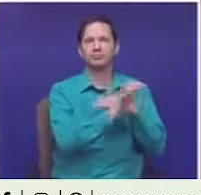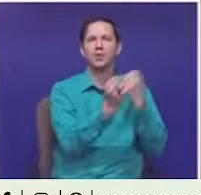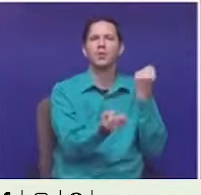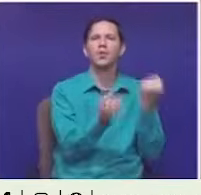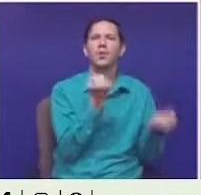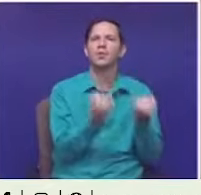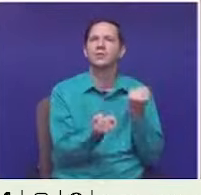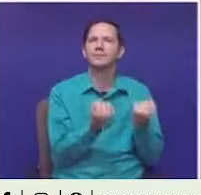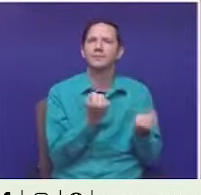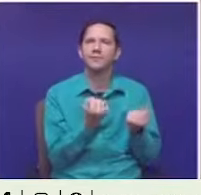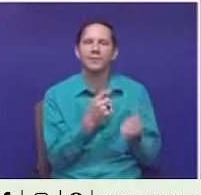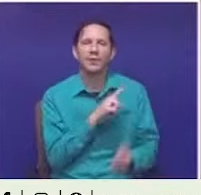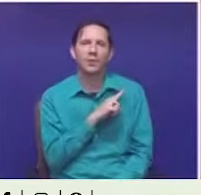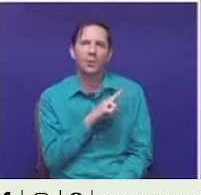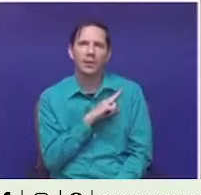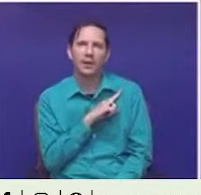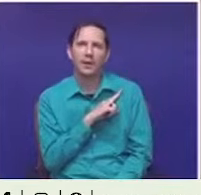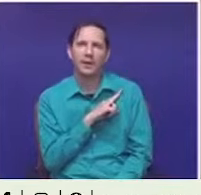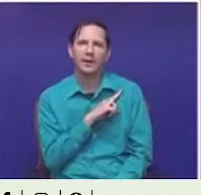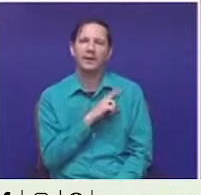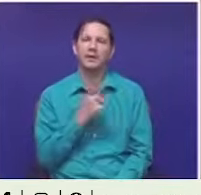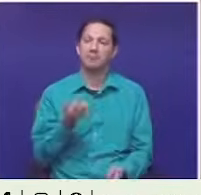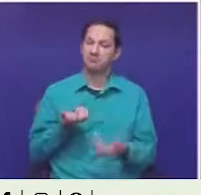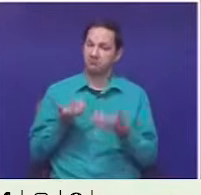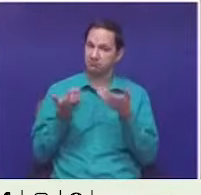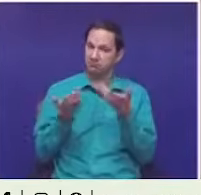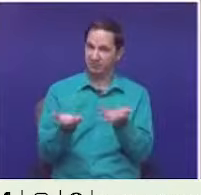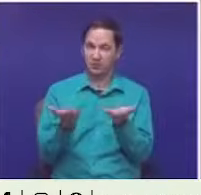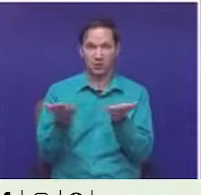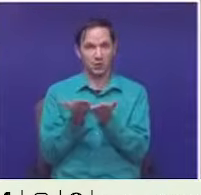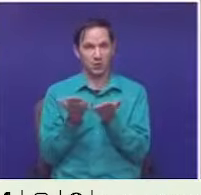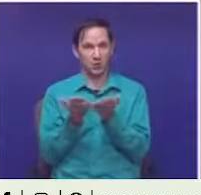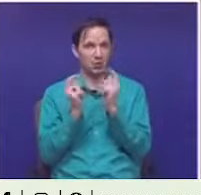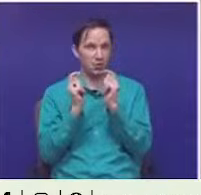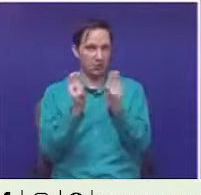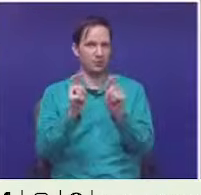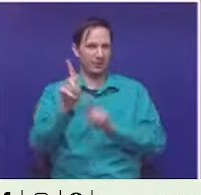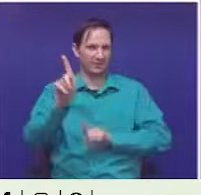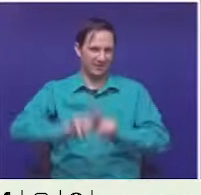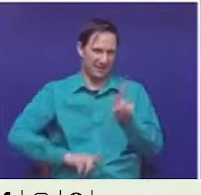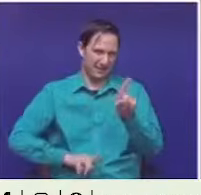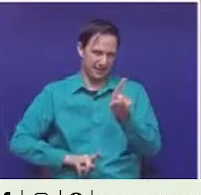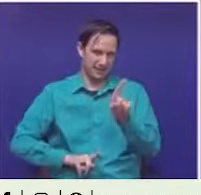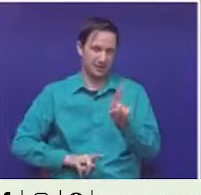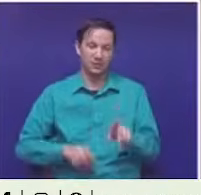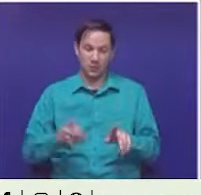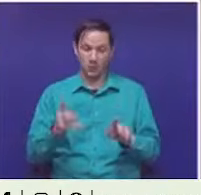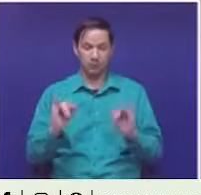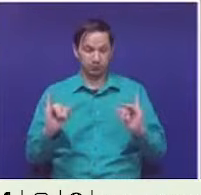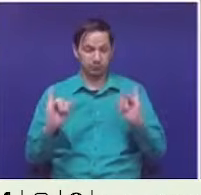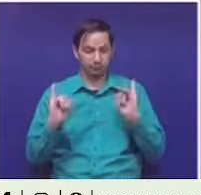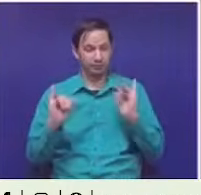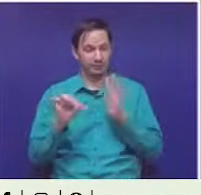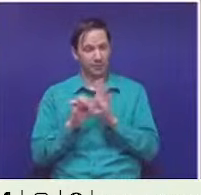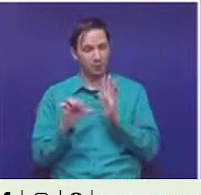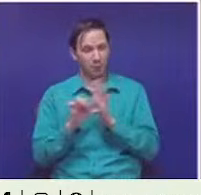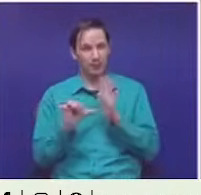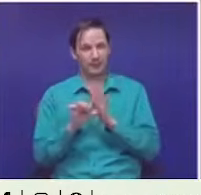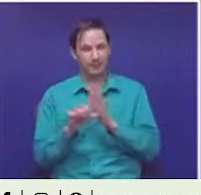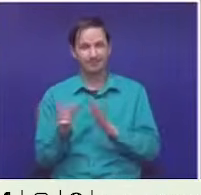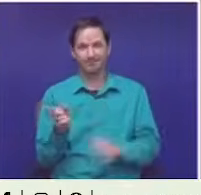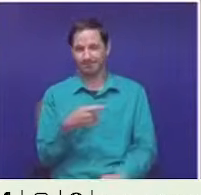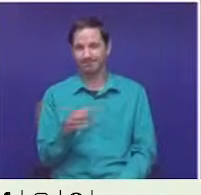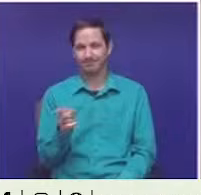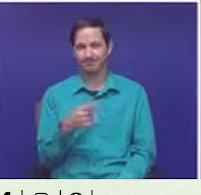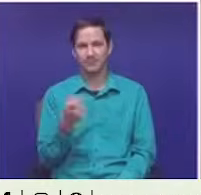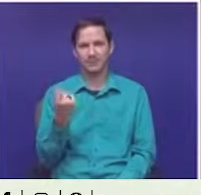on the delivery of scholar transport. So those things are really, really quite critical, that to understand that